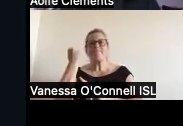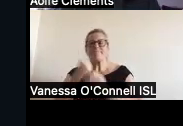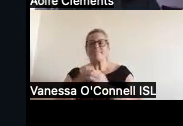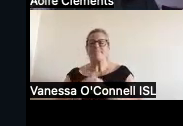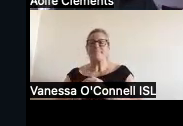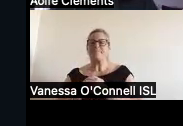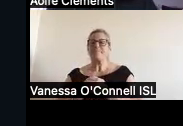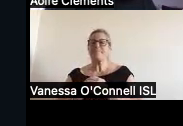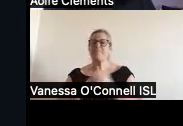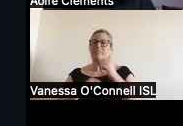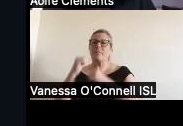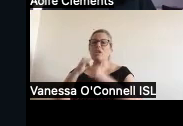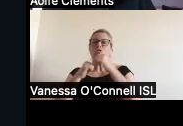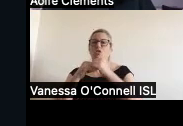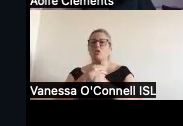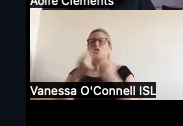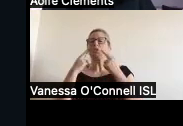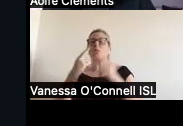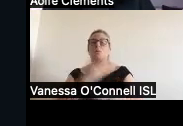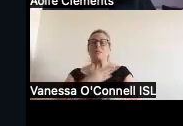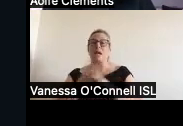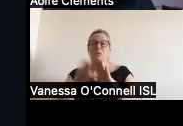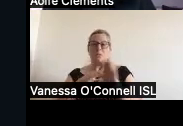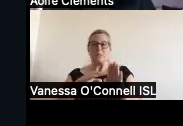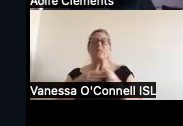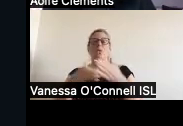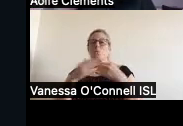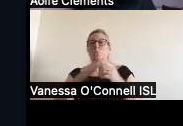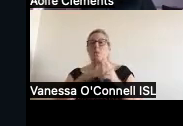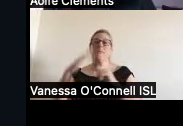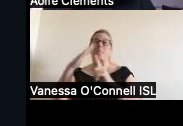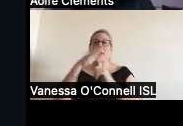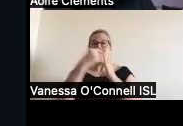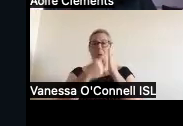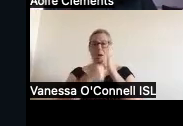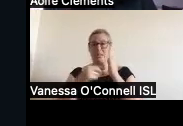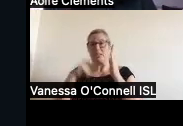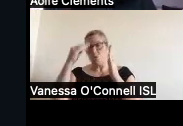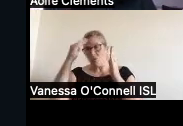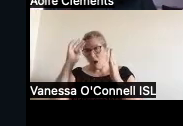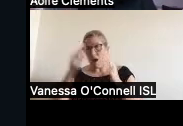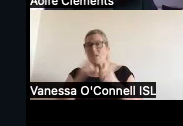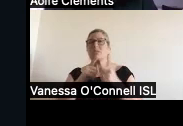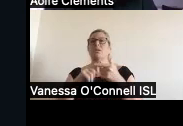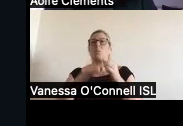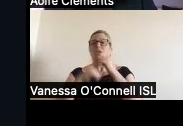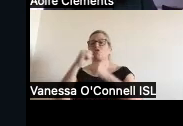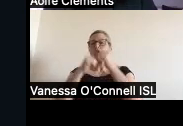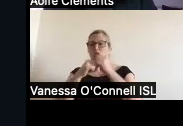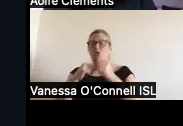structure is usually that we start with covering what the main policy issues in Northern Ireland are, what the structures of Northern Irish politics are,